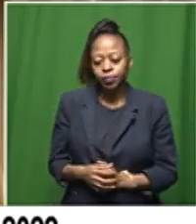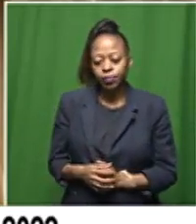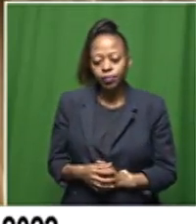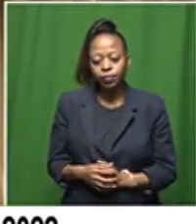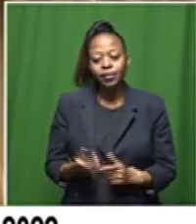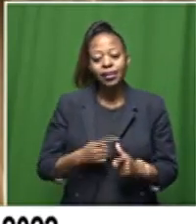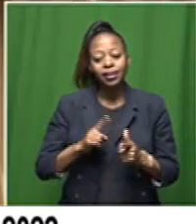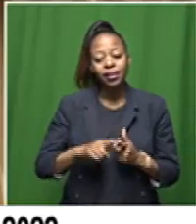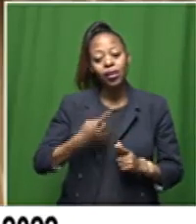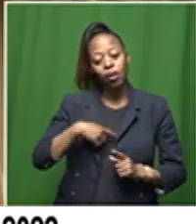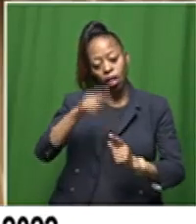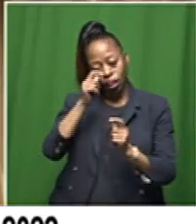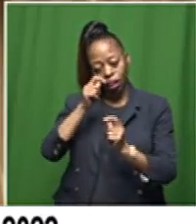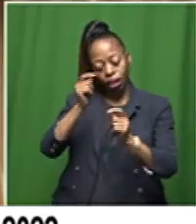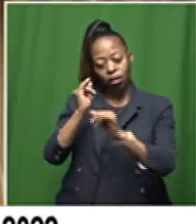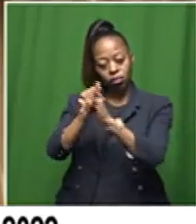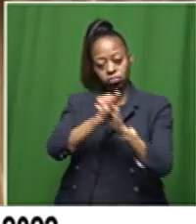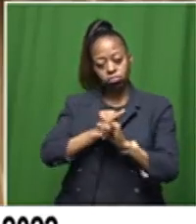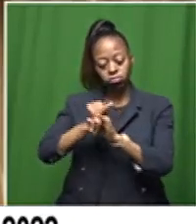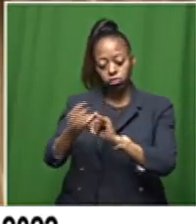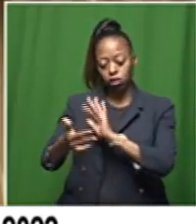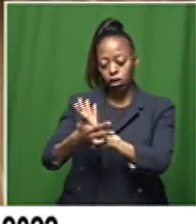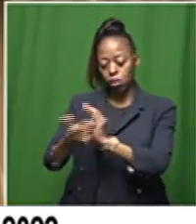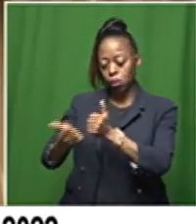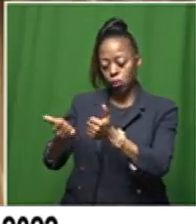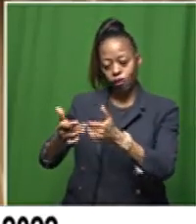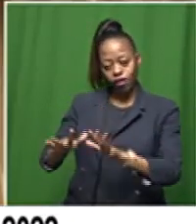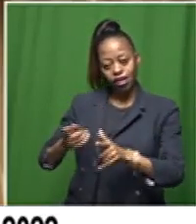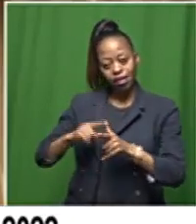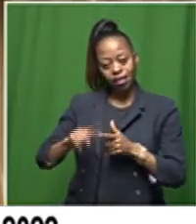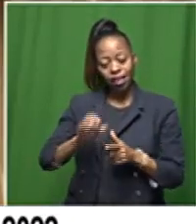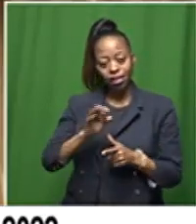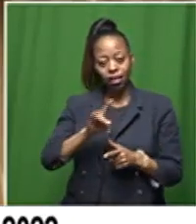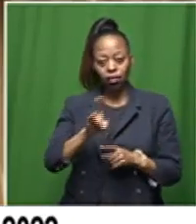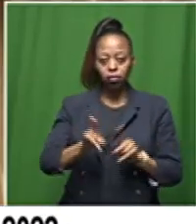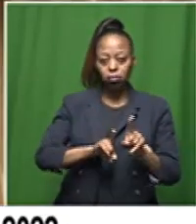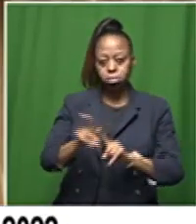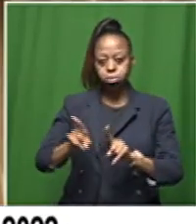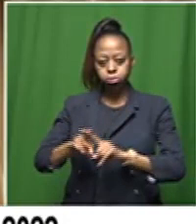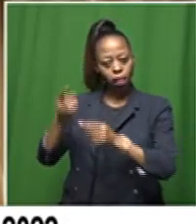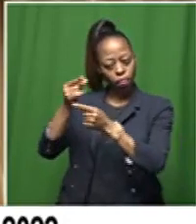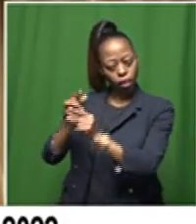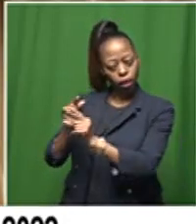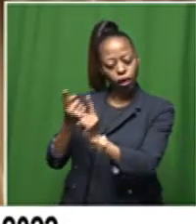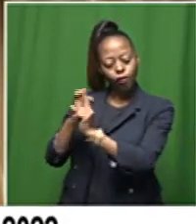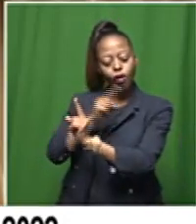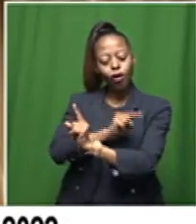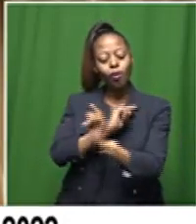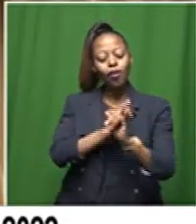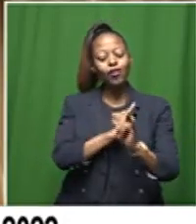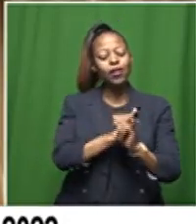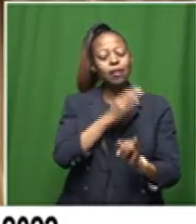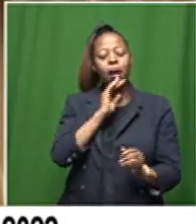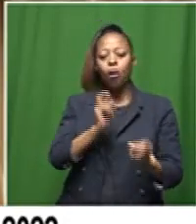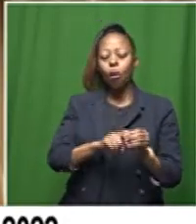then recognize those institutions that we have accredited, and once you have a successful degree from that institution, it